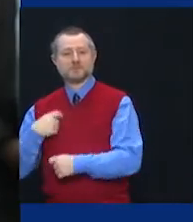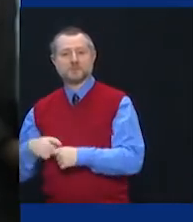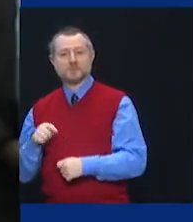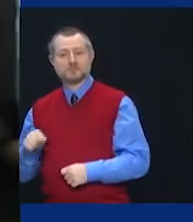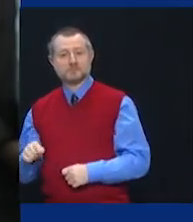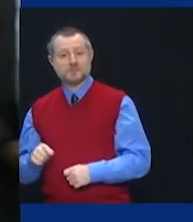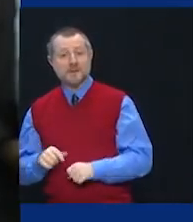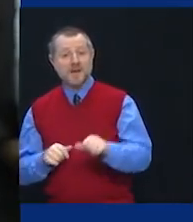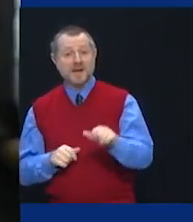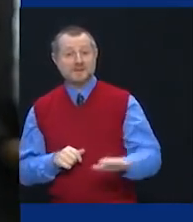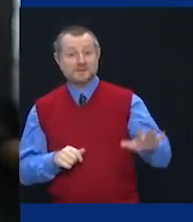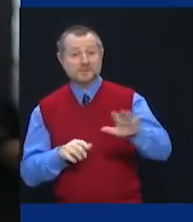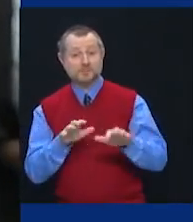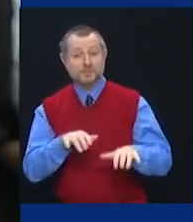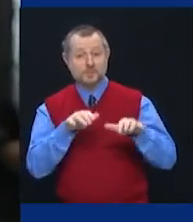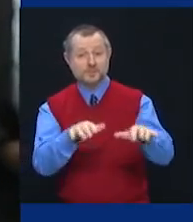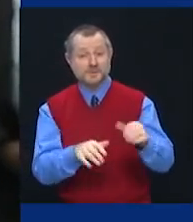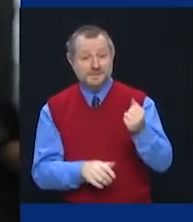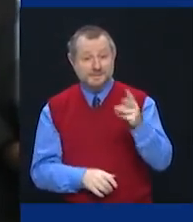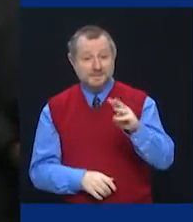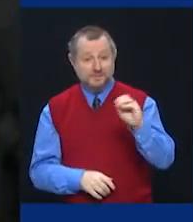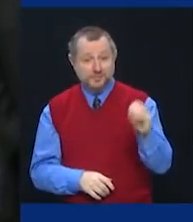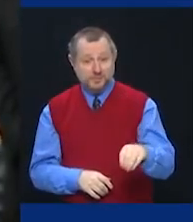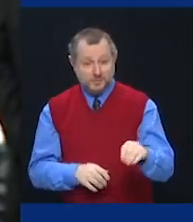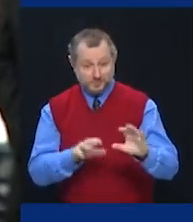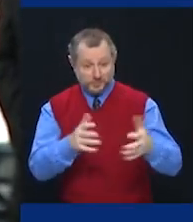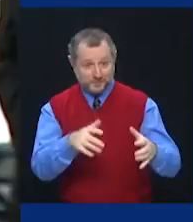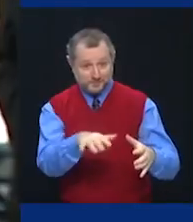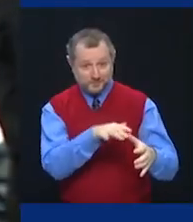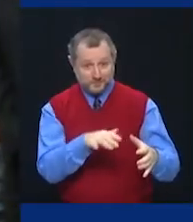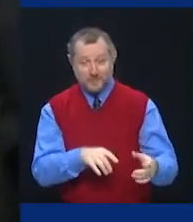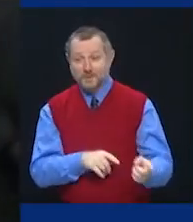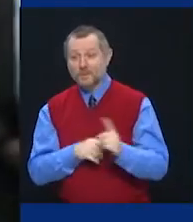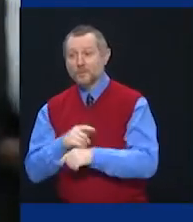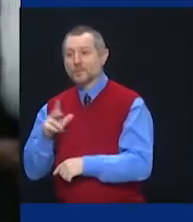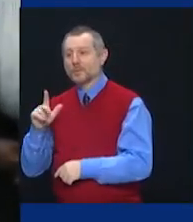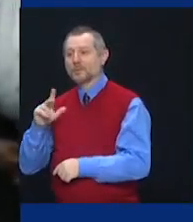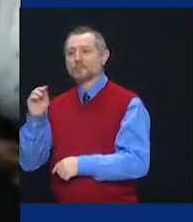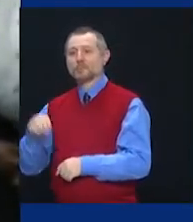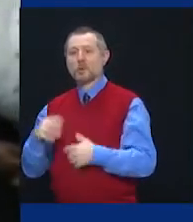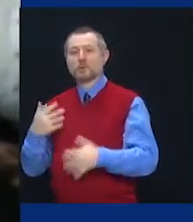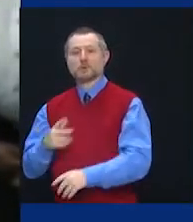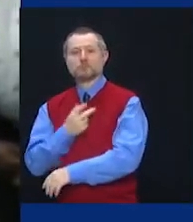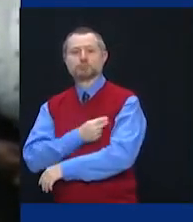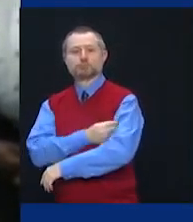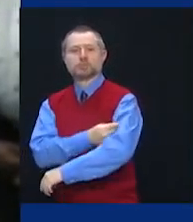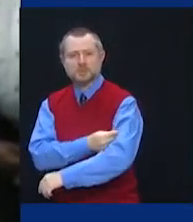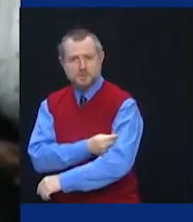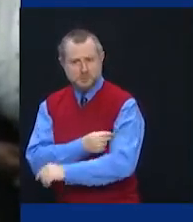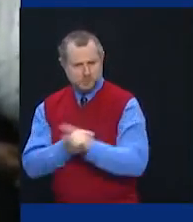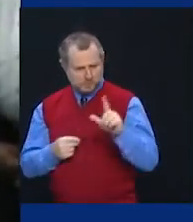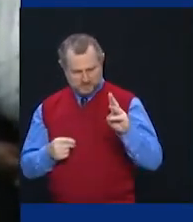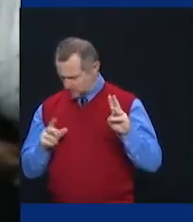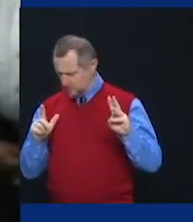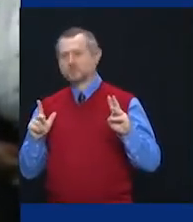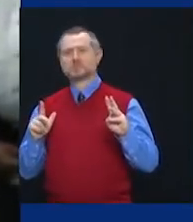Asian population, 16% of the population, 23% of those vaccinated.